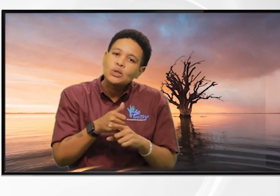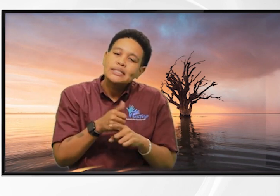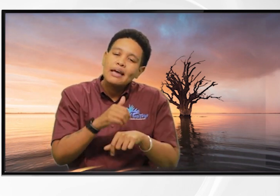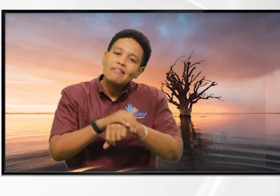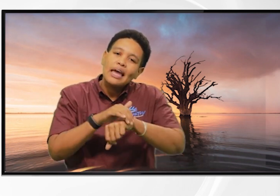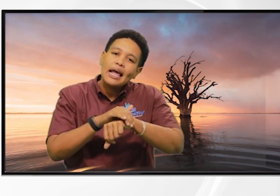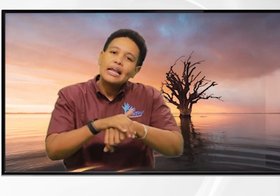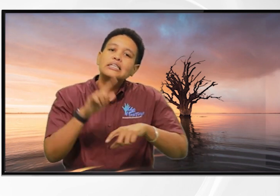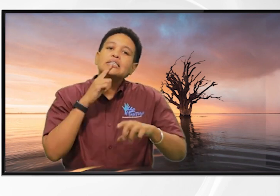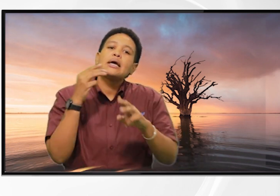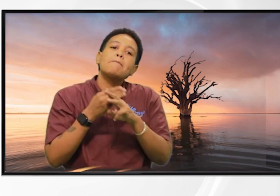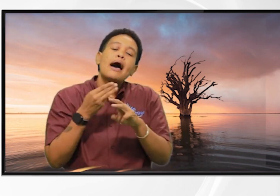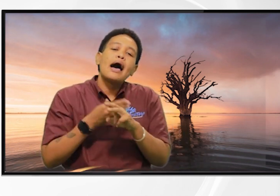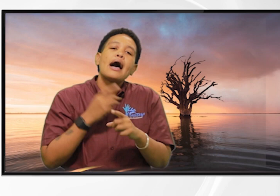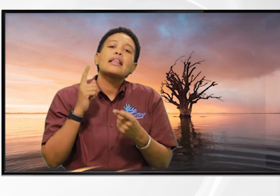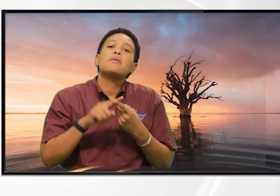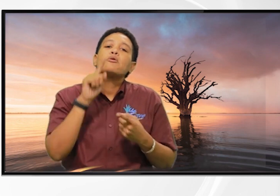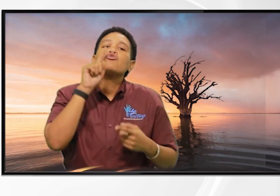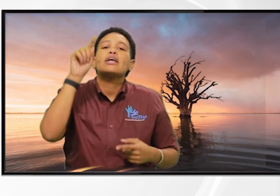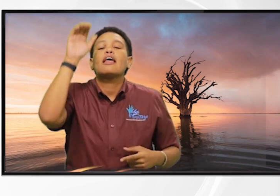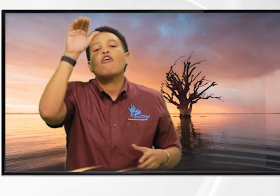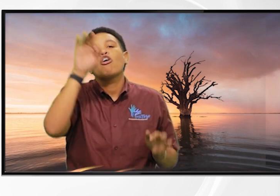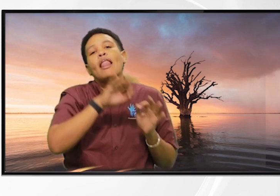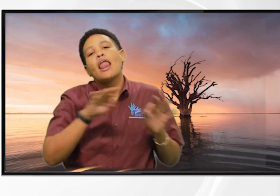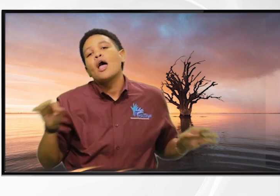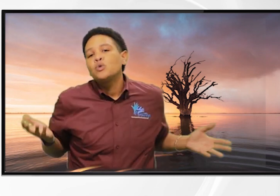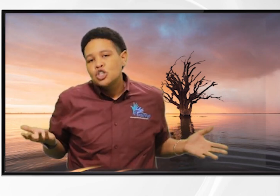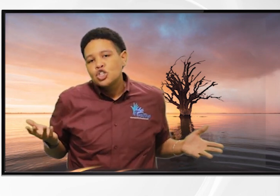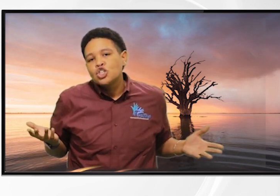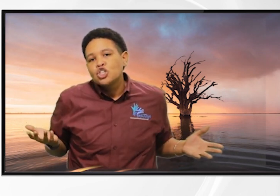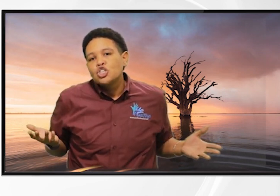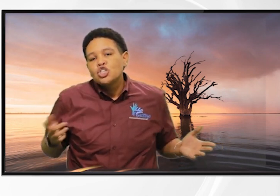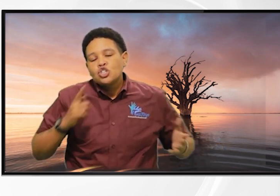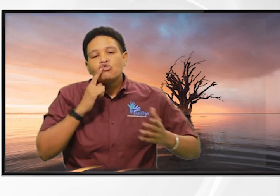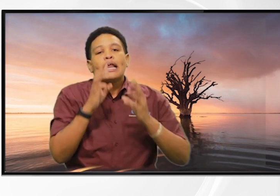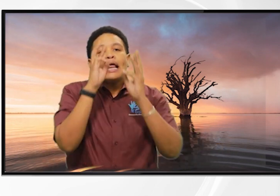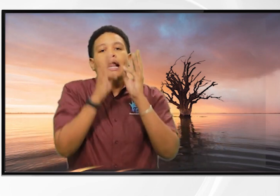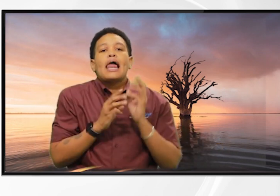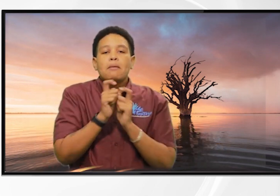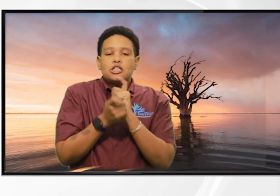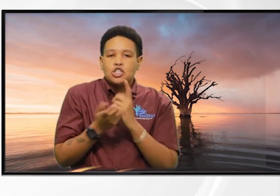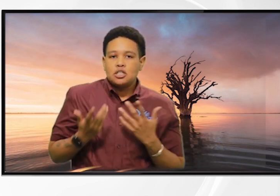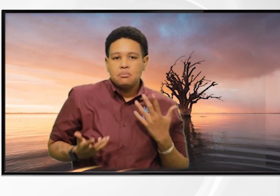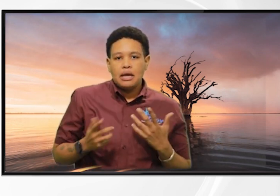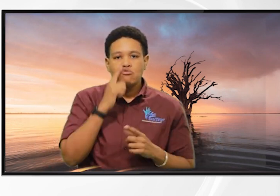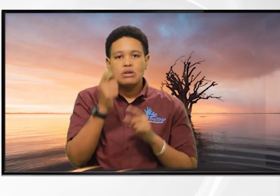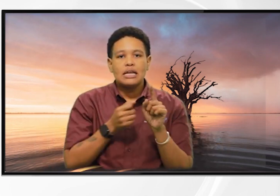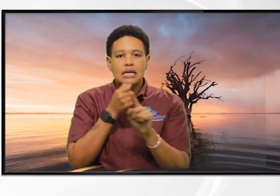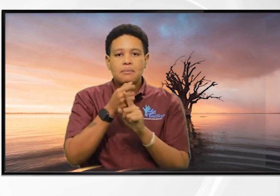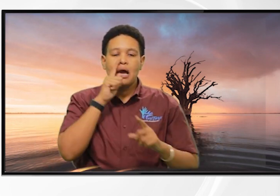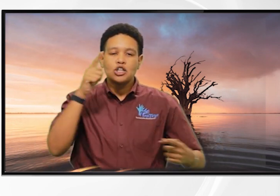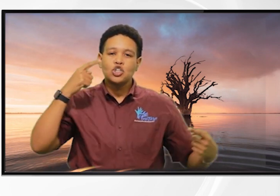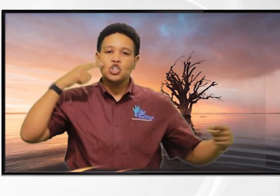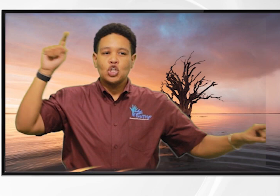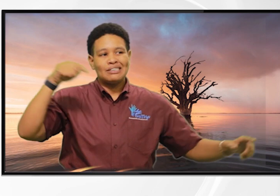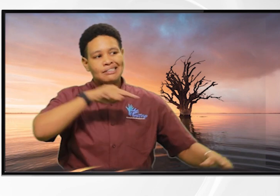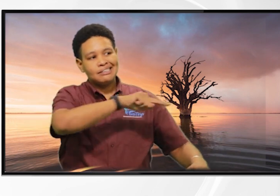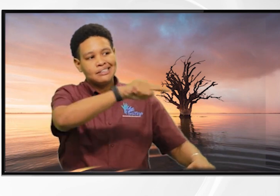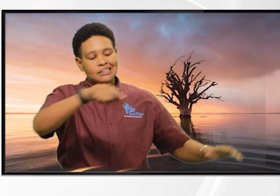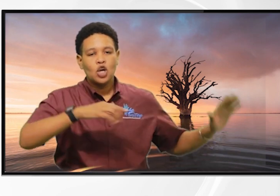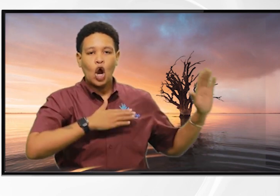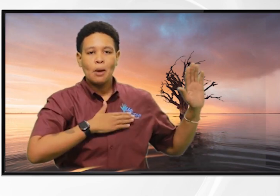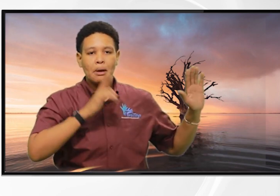English, mathematics, and a foreign language. Climate change may impact the success of these